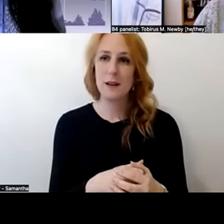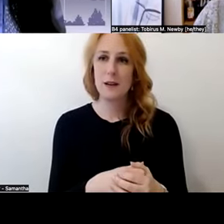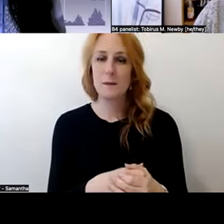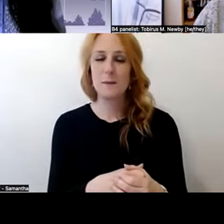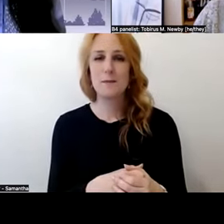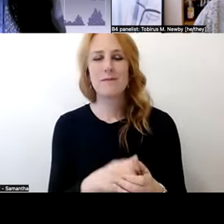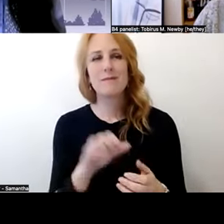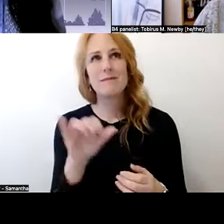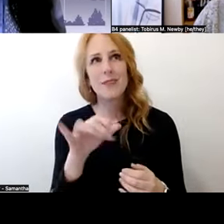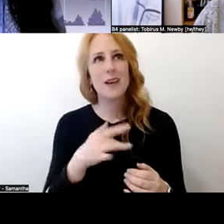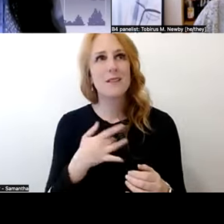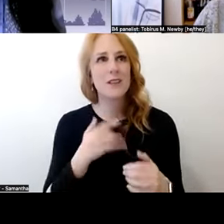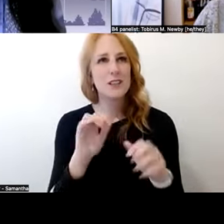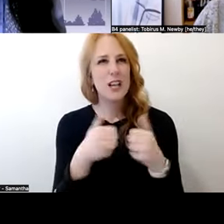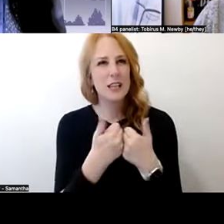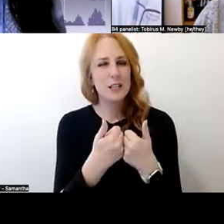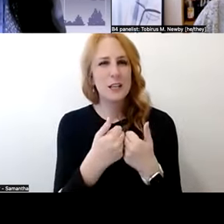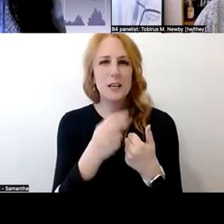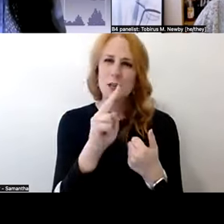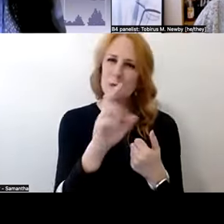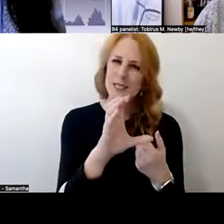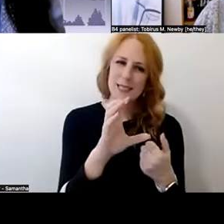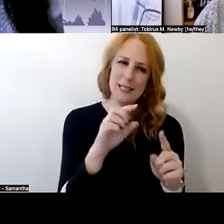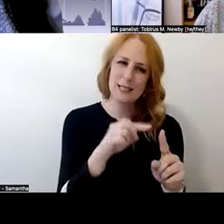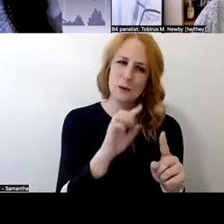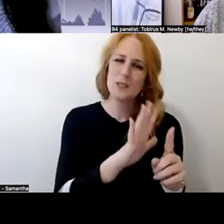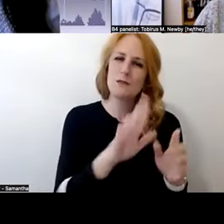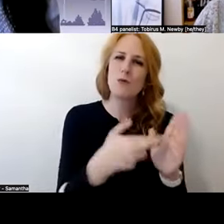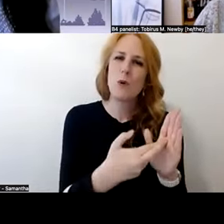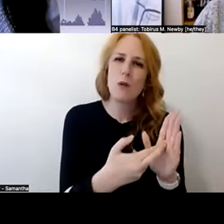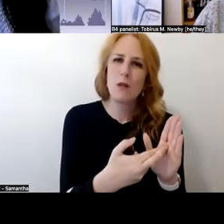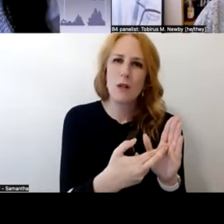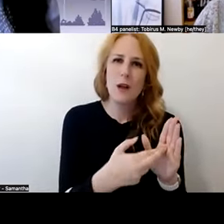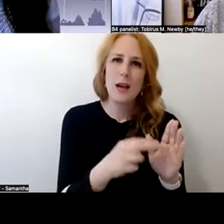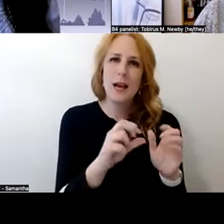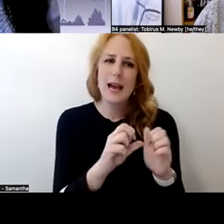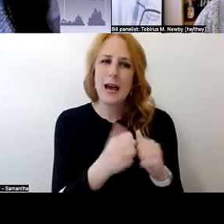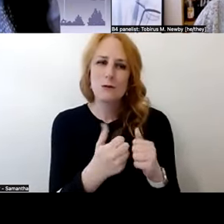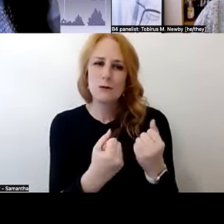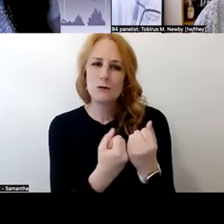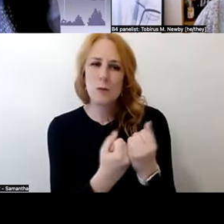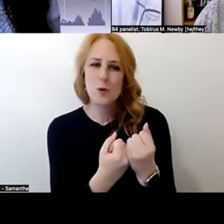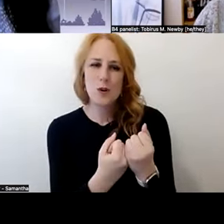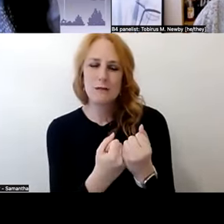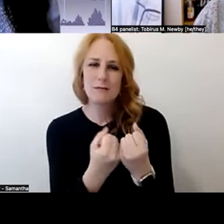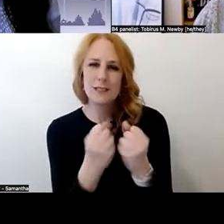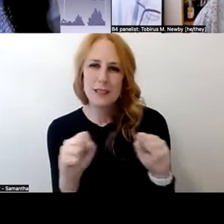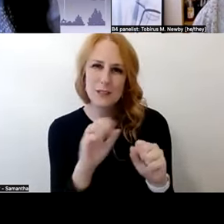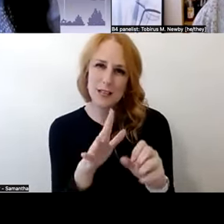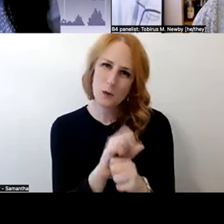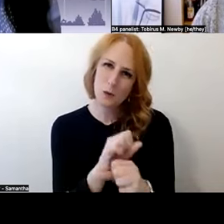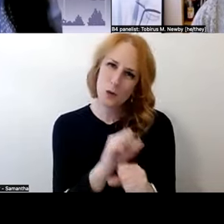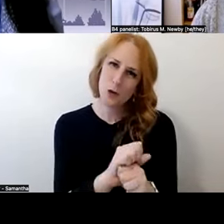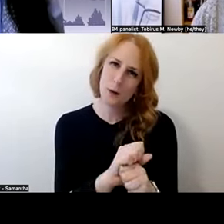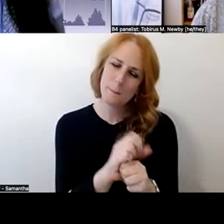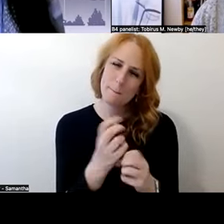But I'm often challenged by what the UC is in answering some of these questions about how to be whole at work. I don't always know what's possible there, I think, is sort of the moral